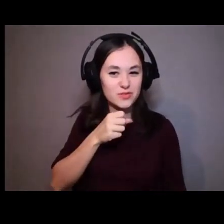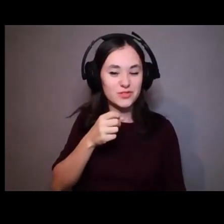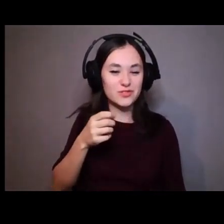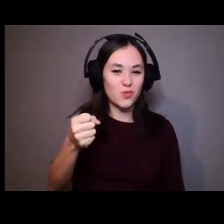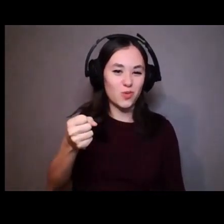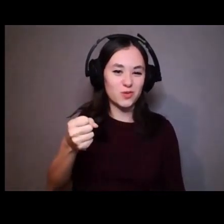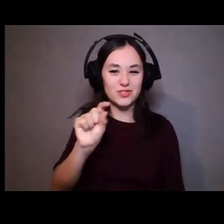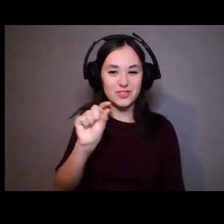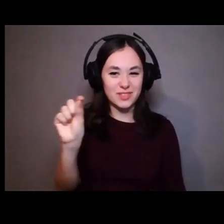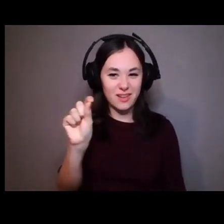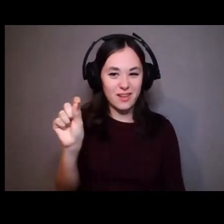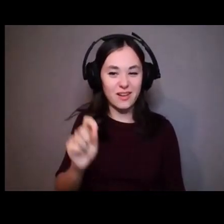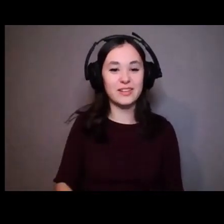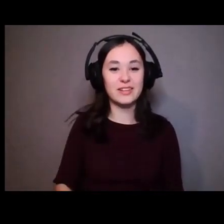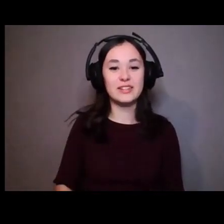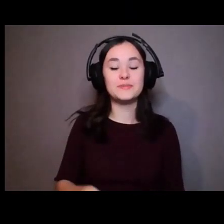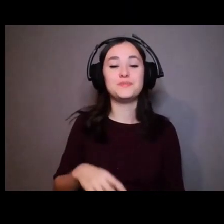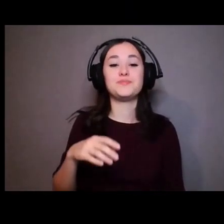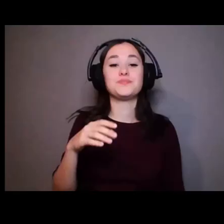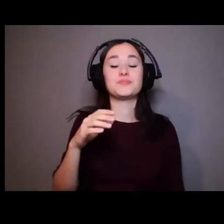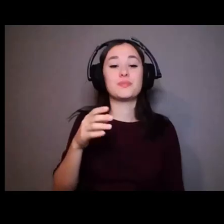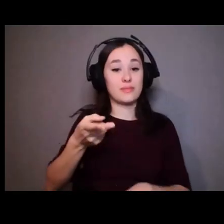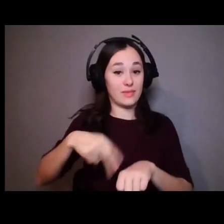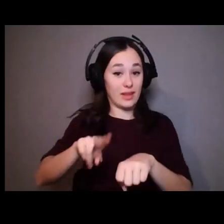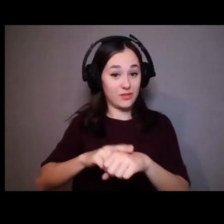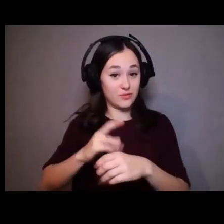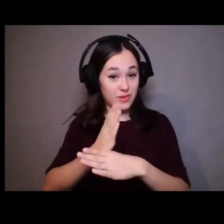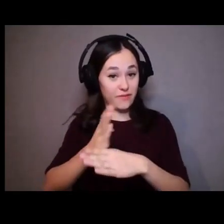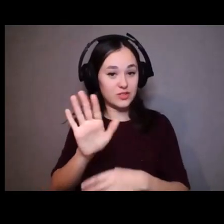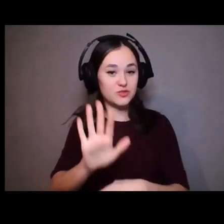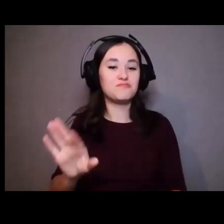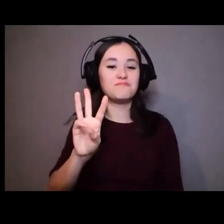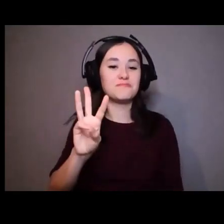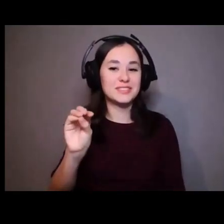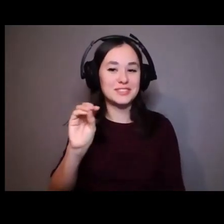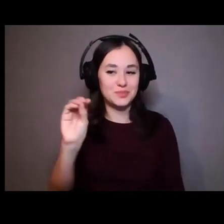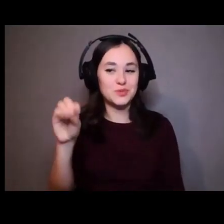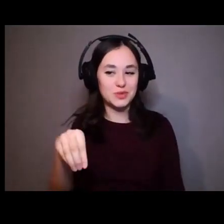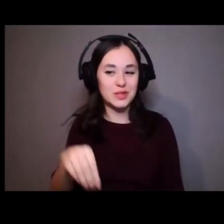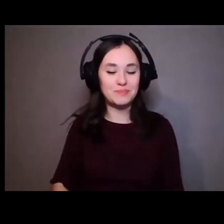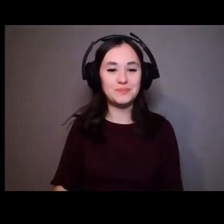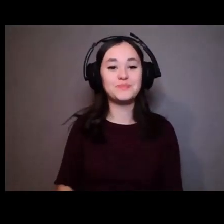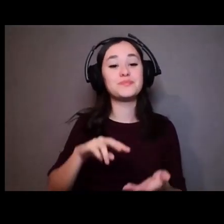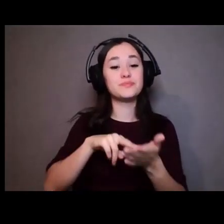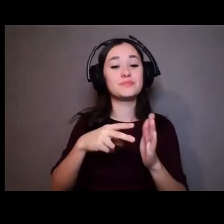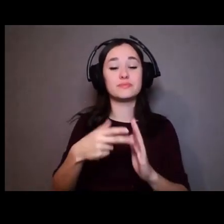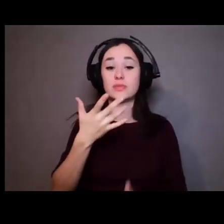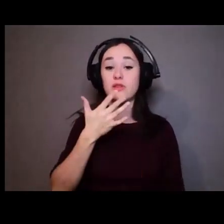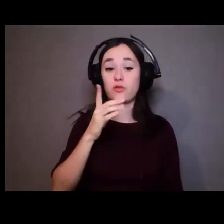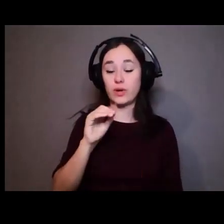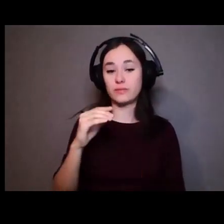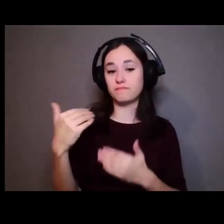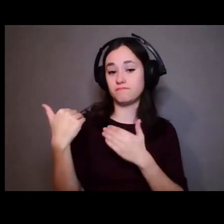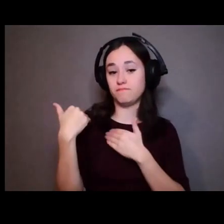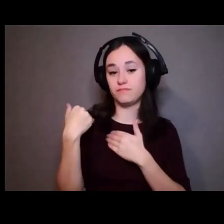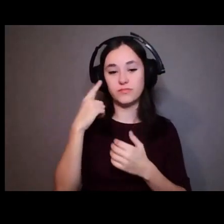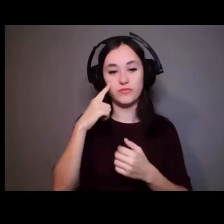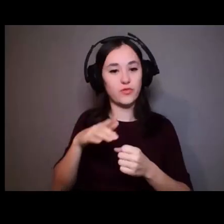year 2025, is around 60%. This means that Colorado is responsible for